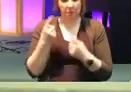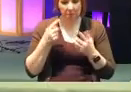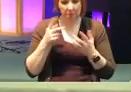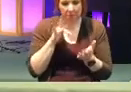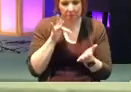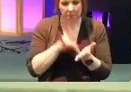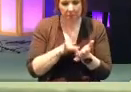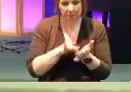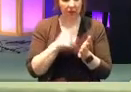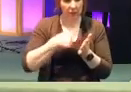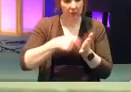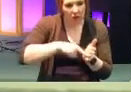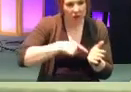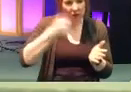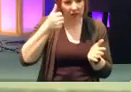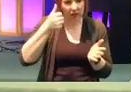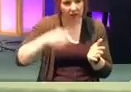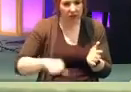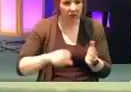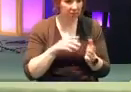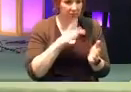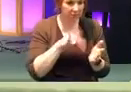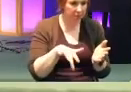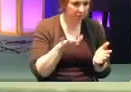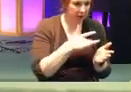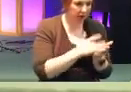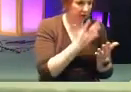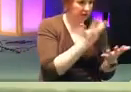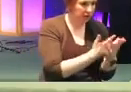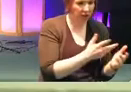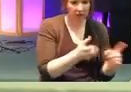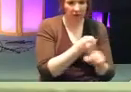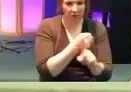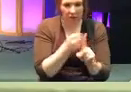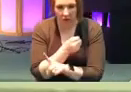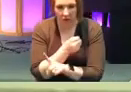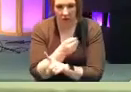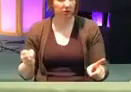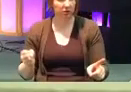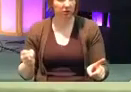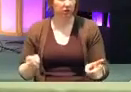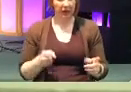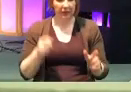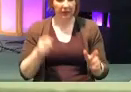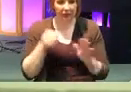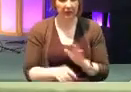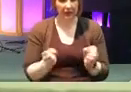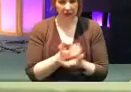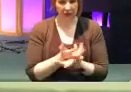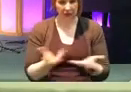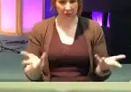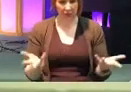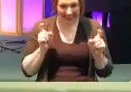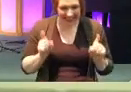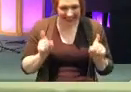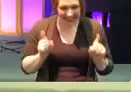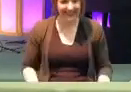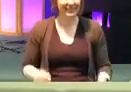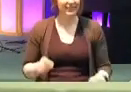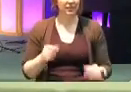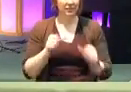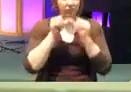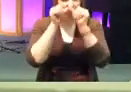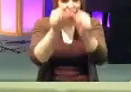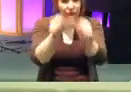and the tribulation and the jail and the torture and the beatings and the killings. God,